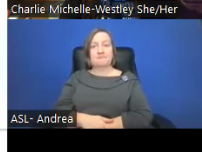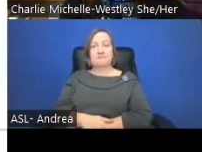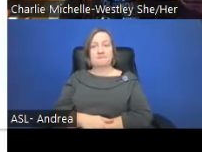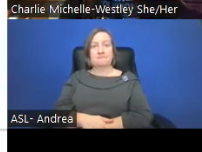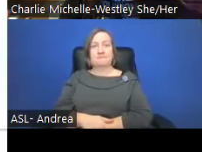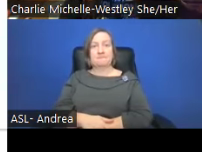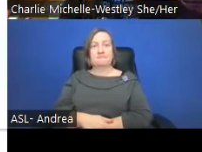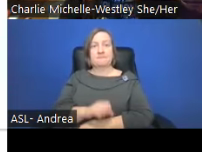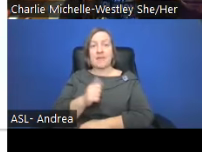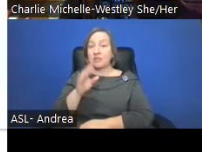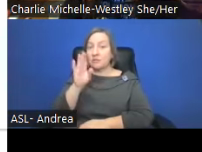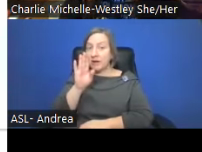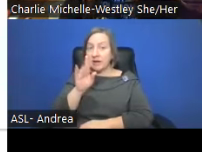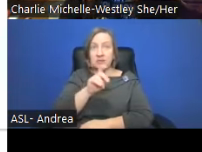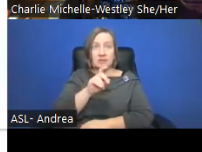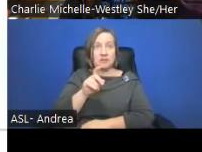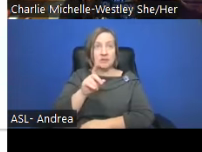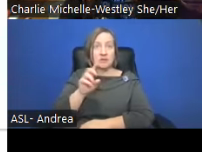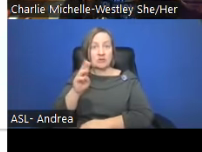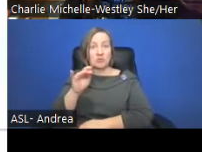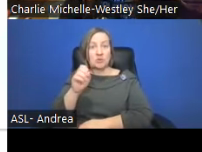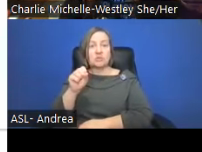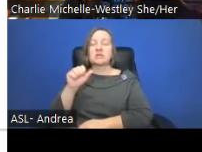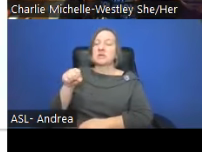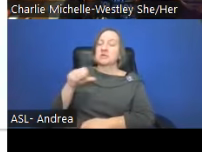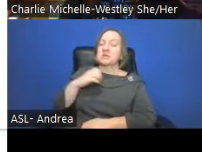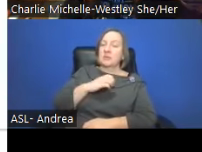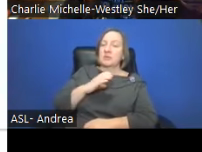Is there another hand, Dr. Moses? Yes, Commissioner Ajay.